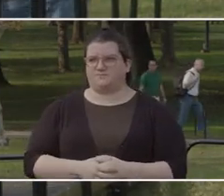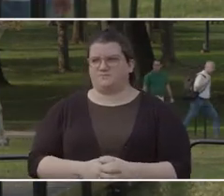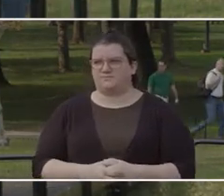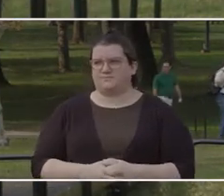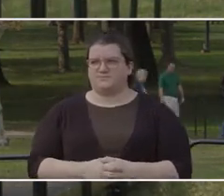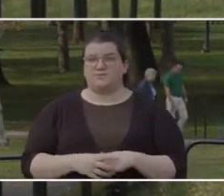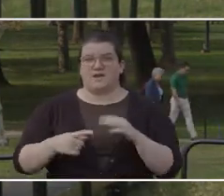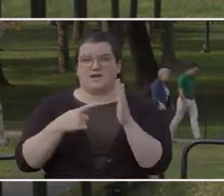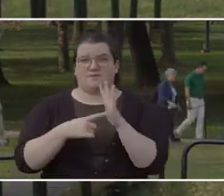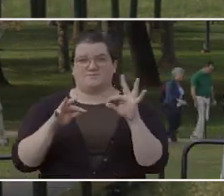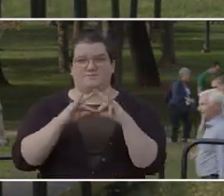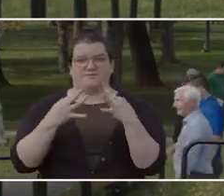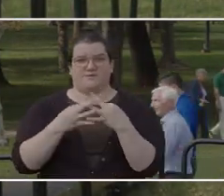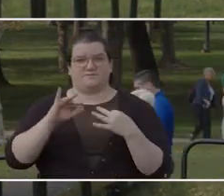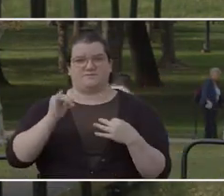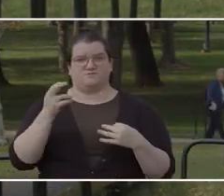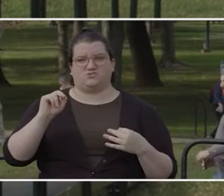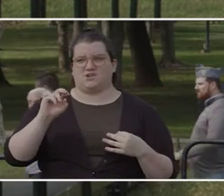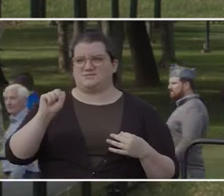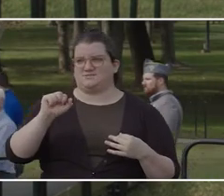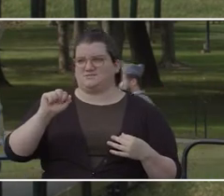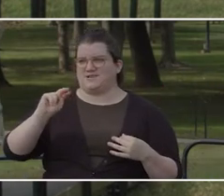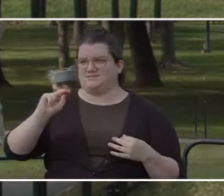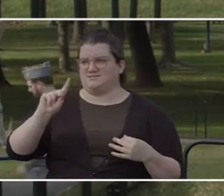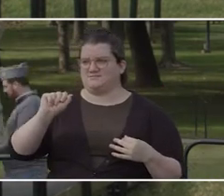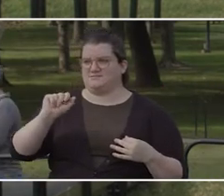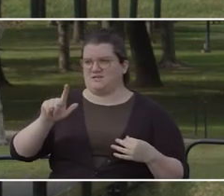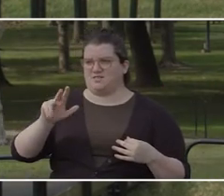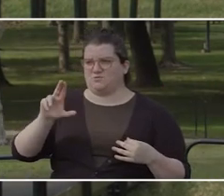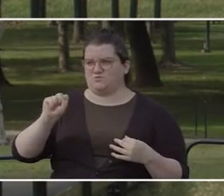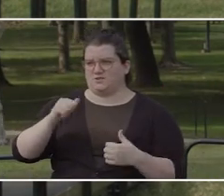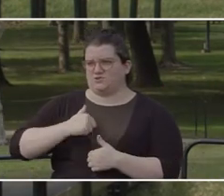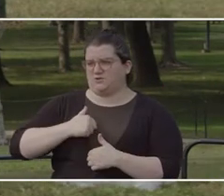On behalf of the family, John Sandow, U.S. Army.